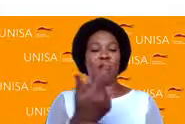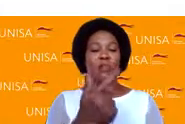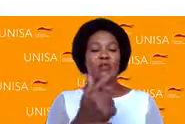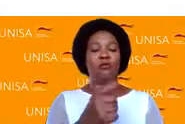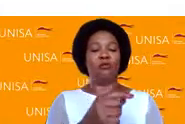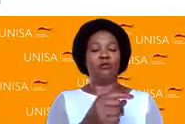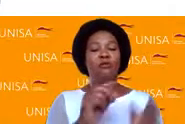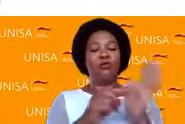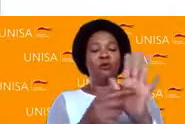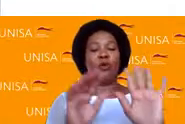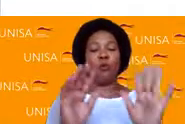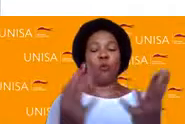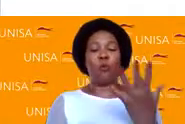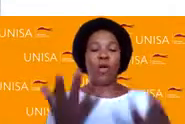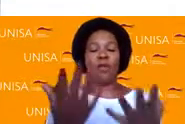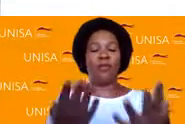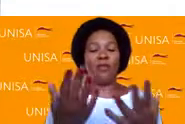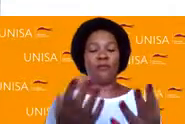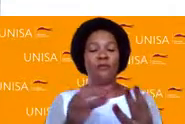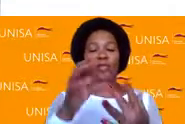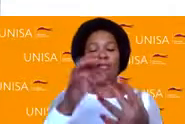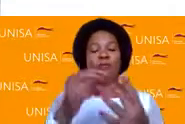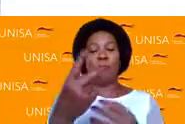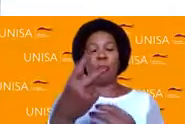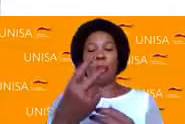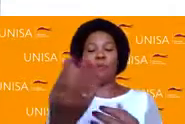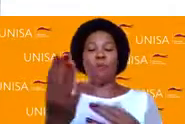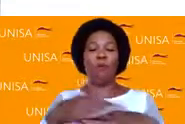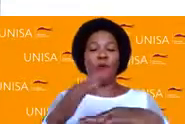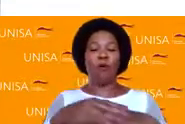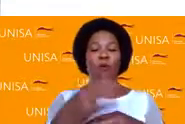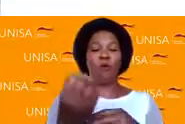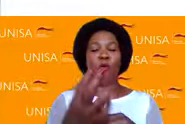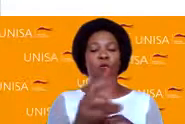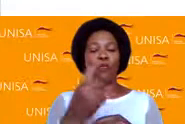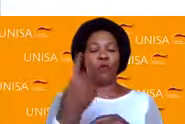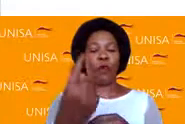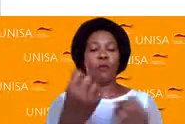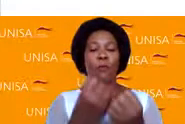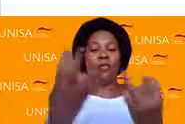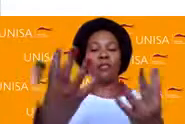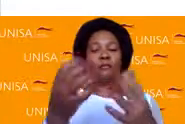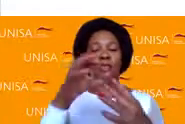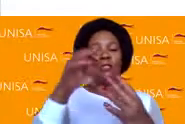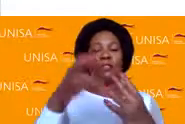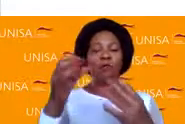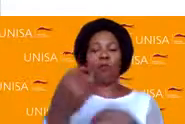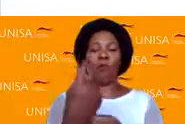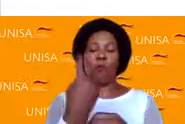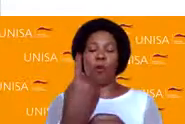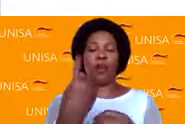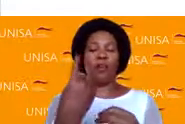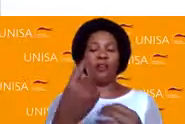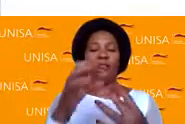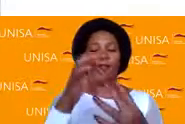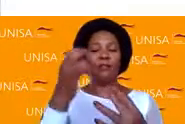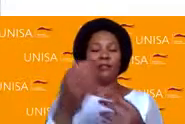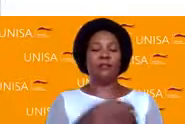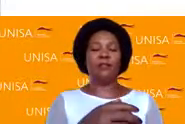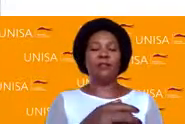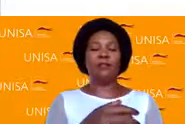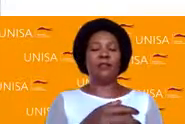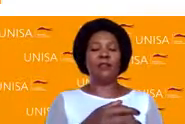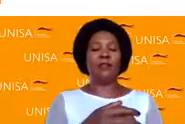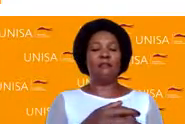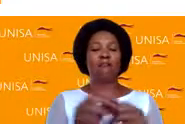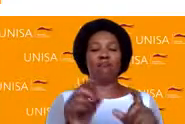you have to select more of the multiple selections or just a single selection. So you just click in